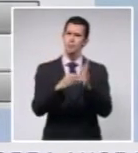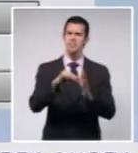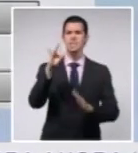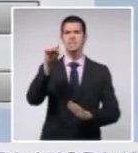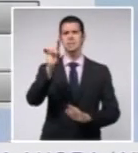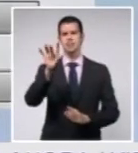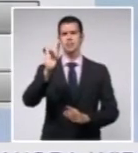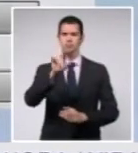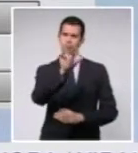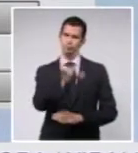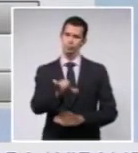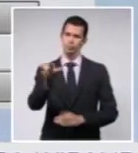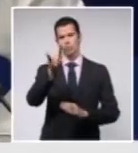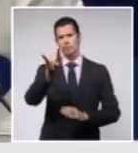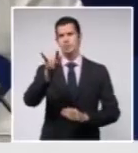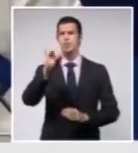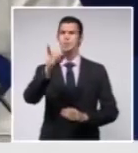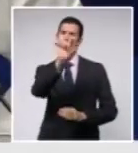2.96%.